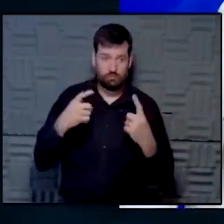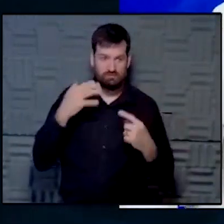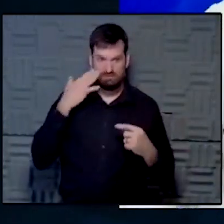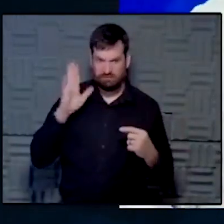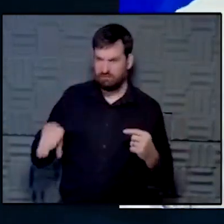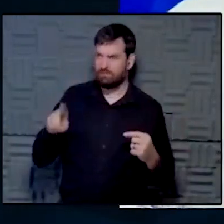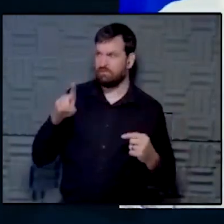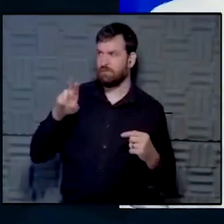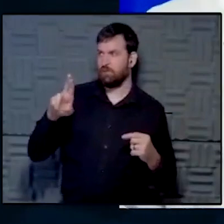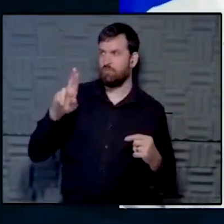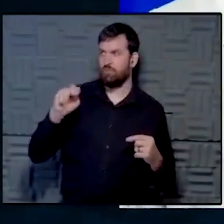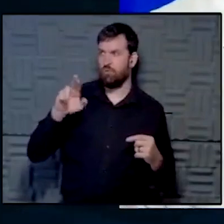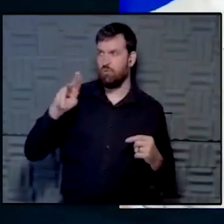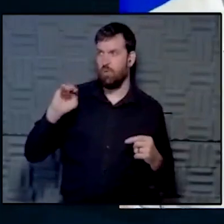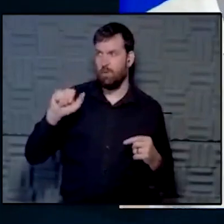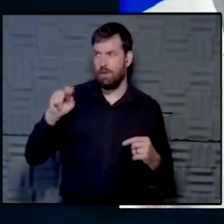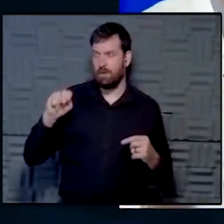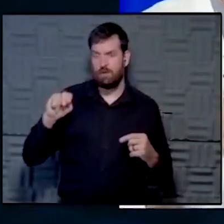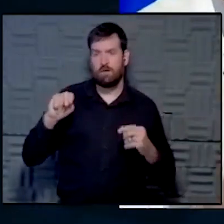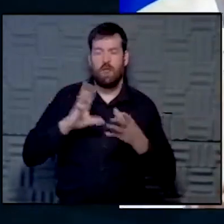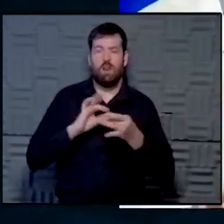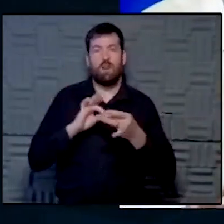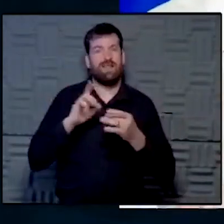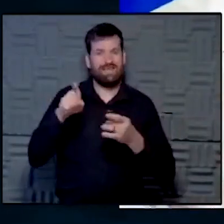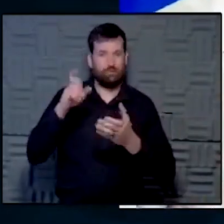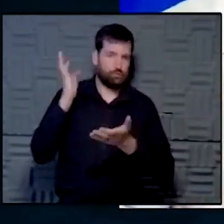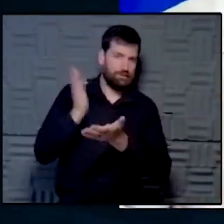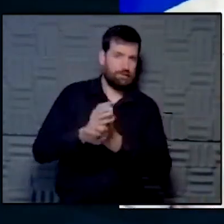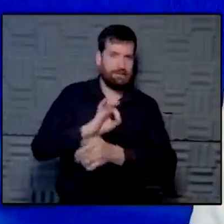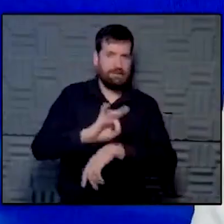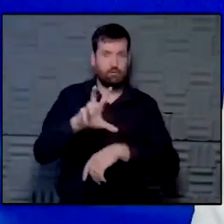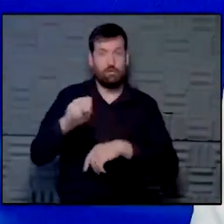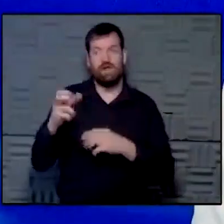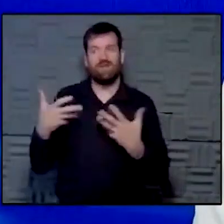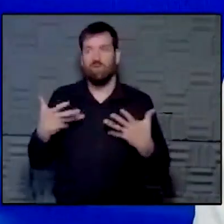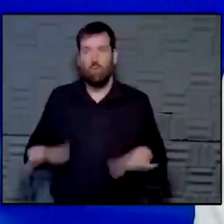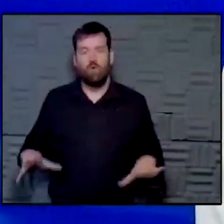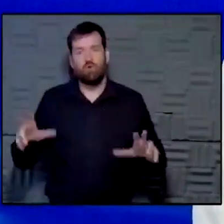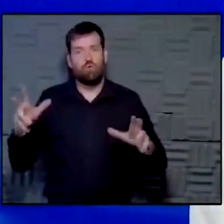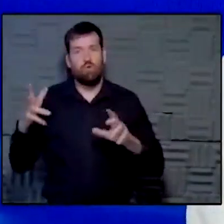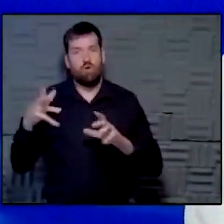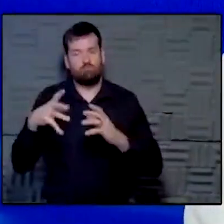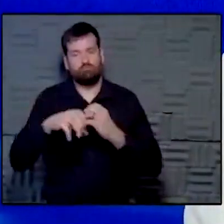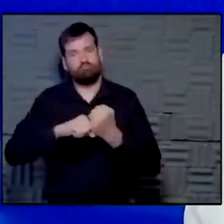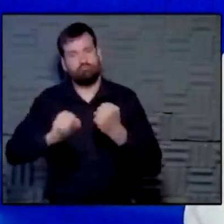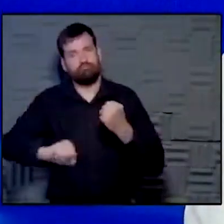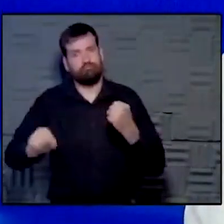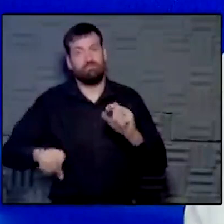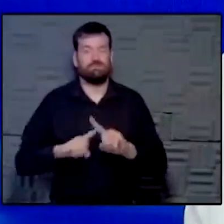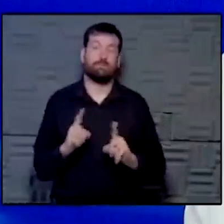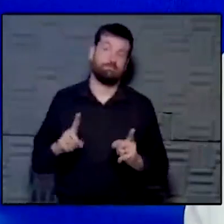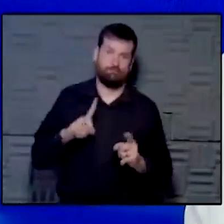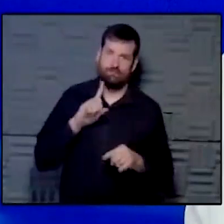stop at 8:30. I don't want to hog it all. Actually, I do, but we should first see if there's questions from reporters.